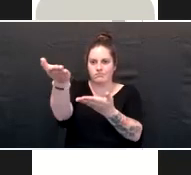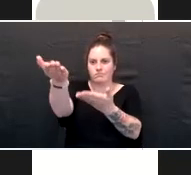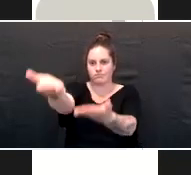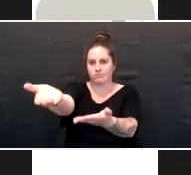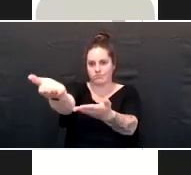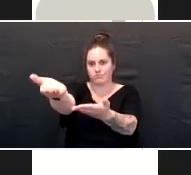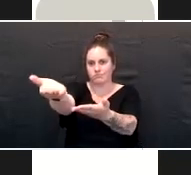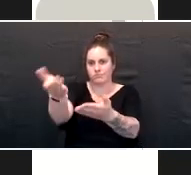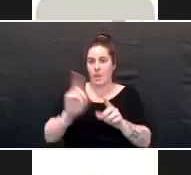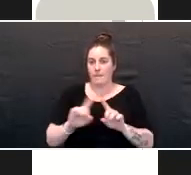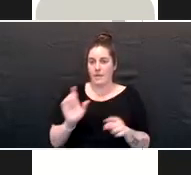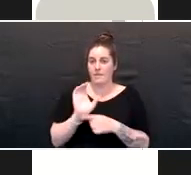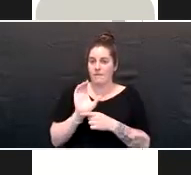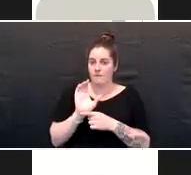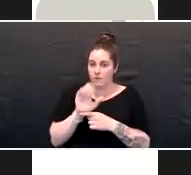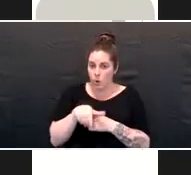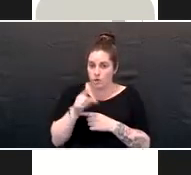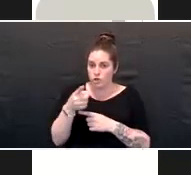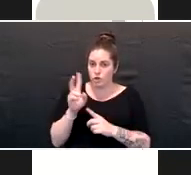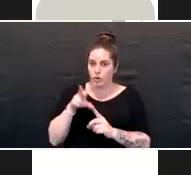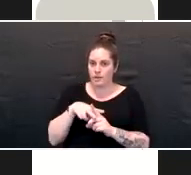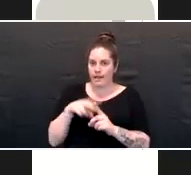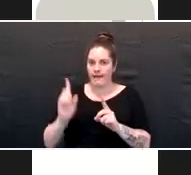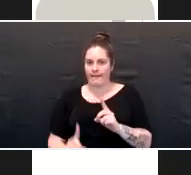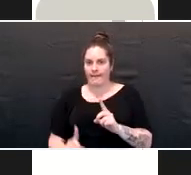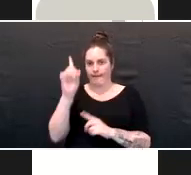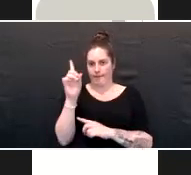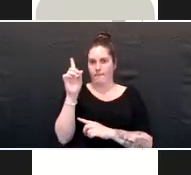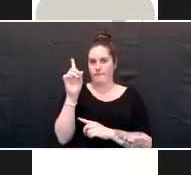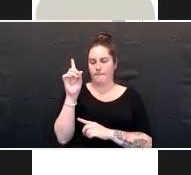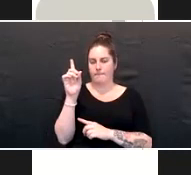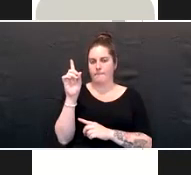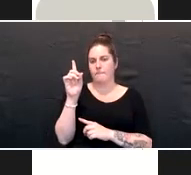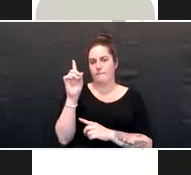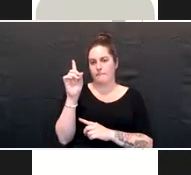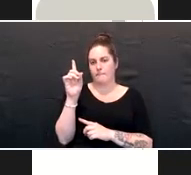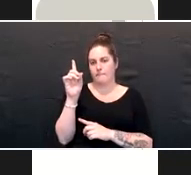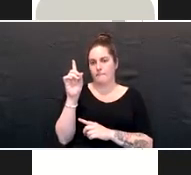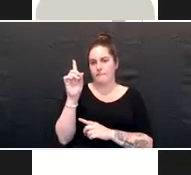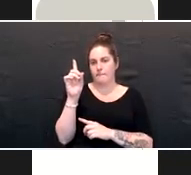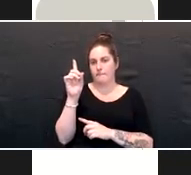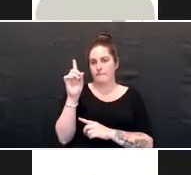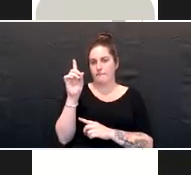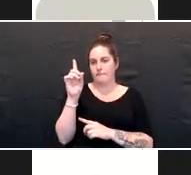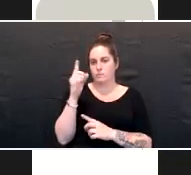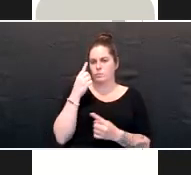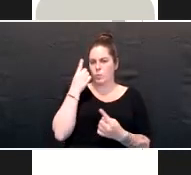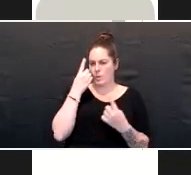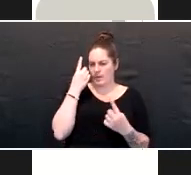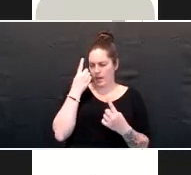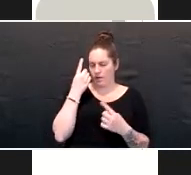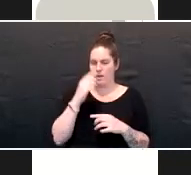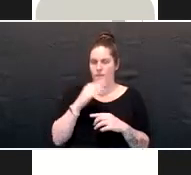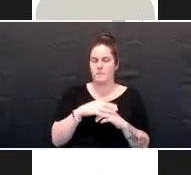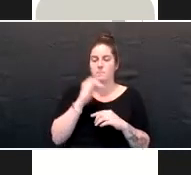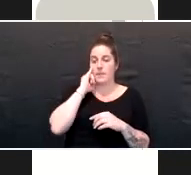But the force you're applying is up. So think about it. If the force